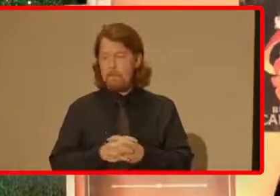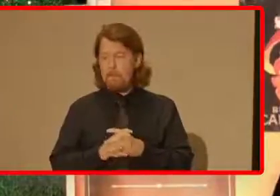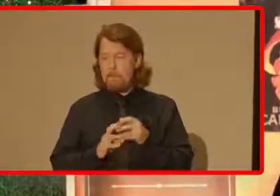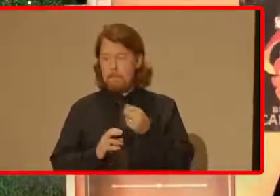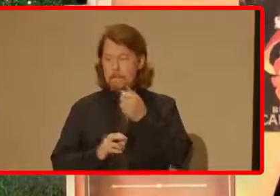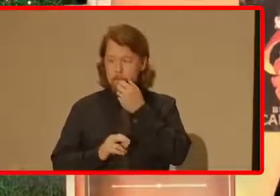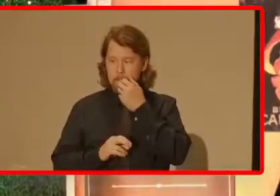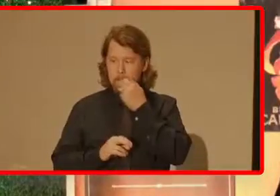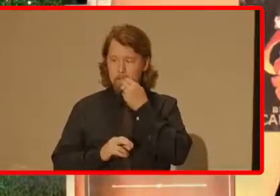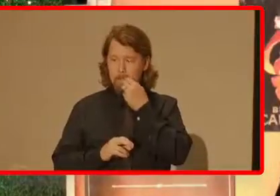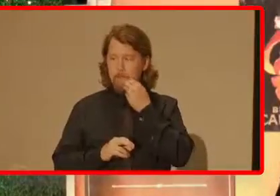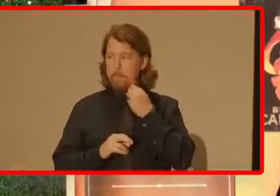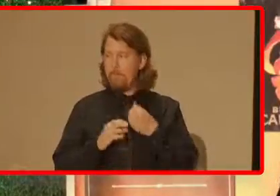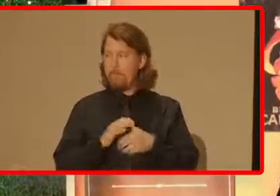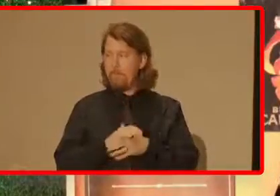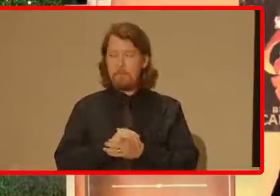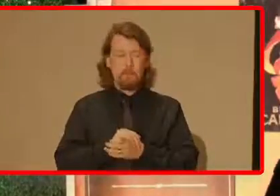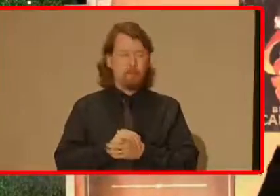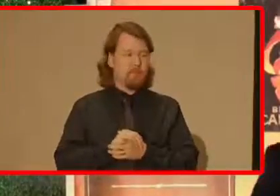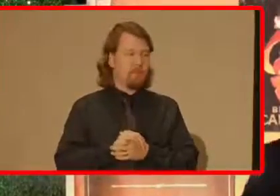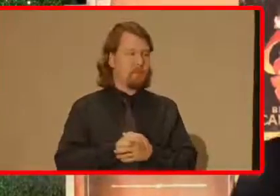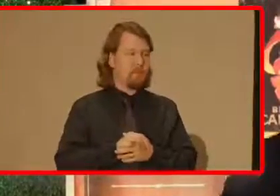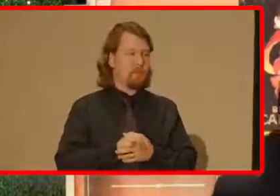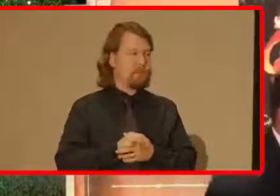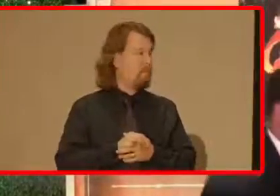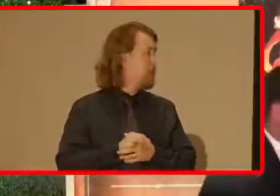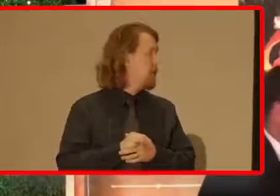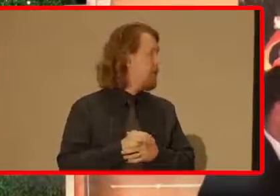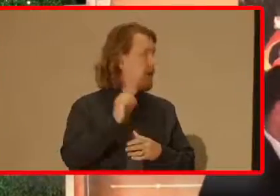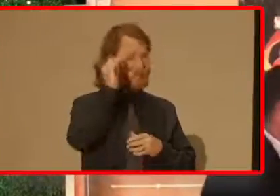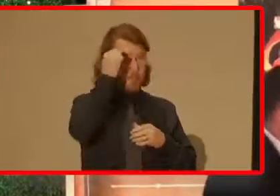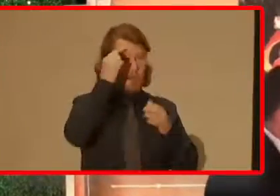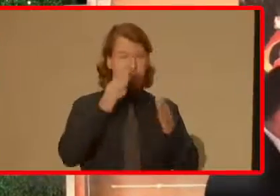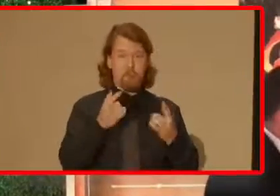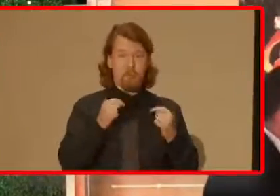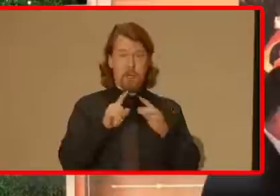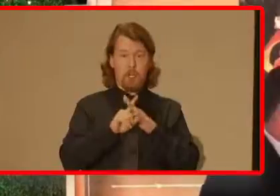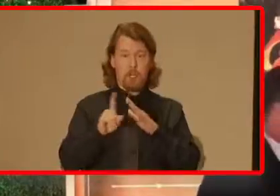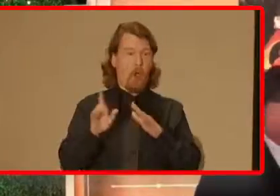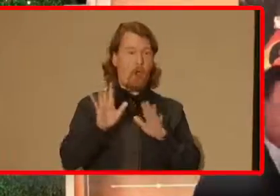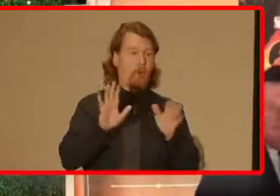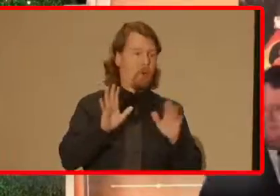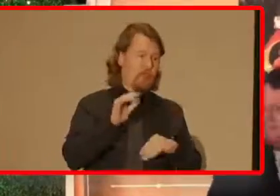As he exits the stage, oh, he's not, okay.